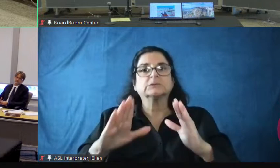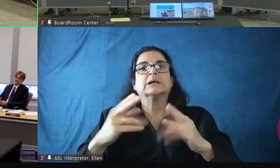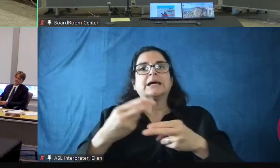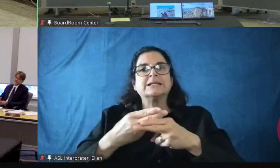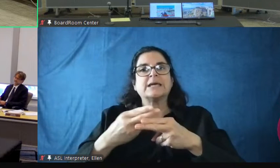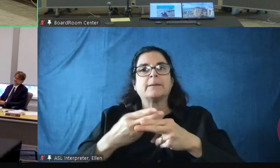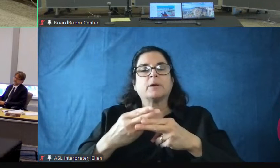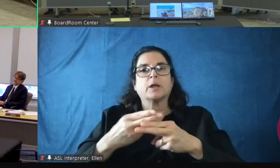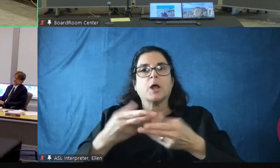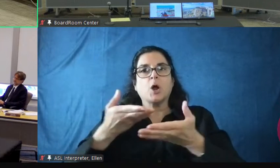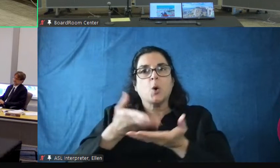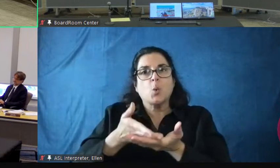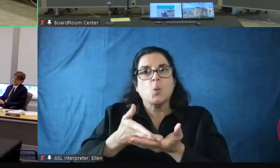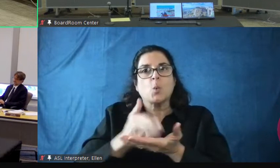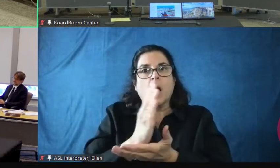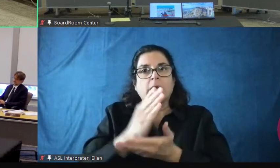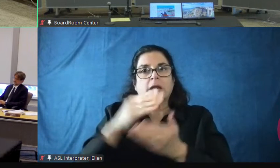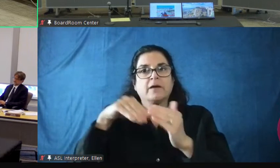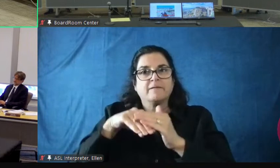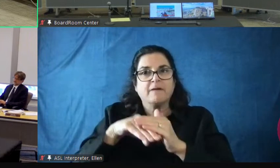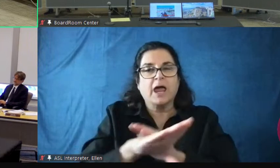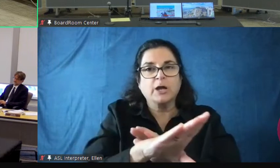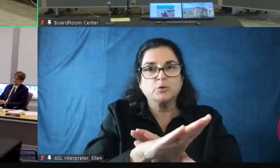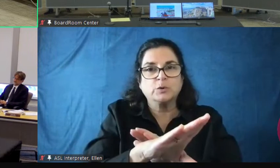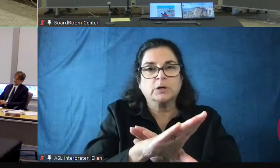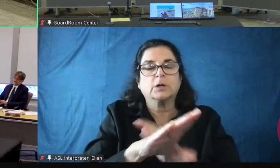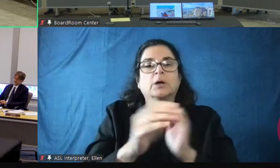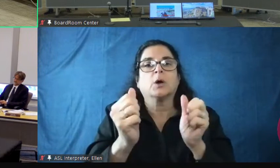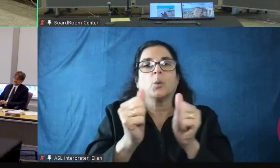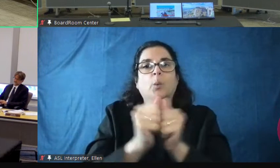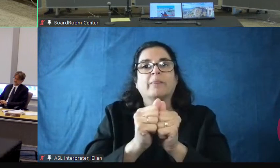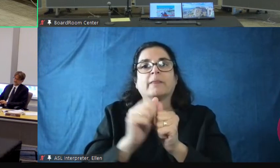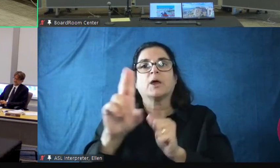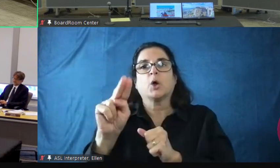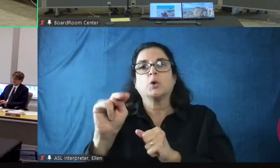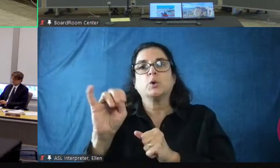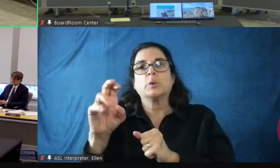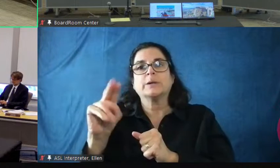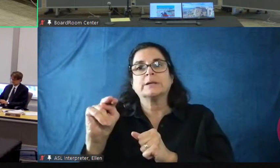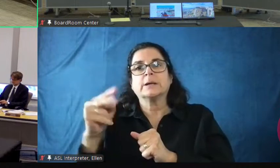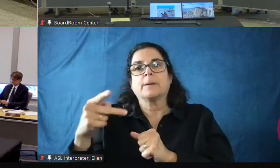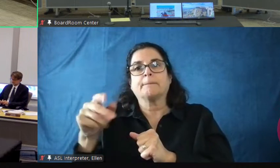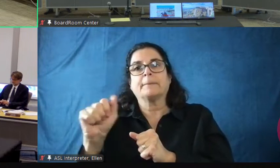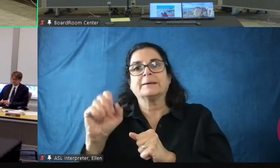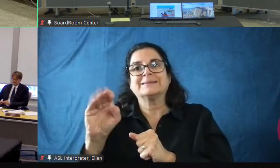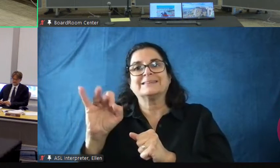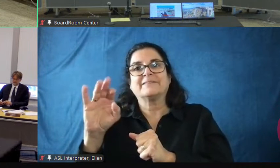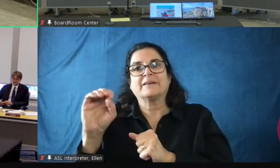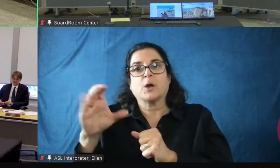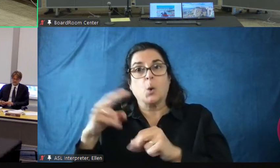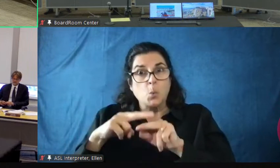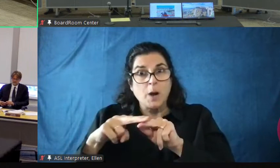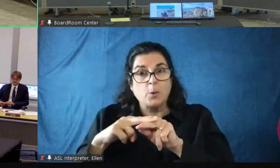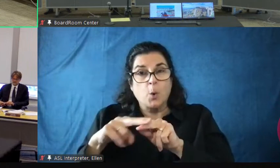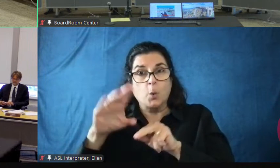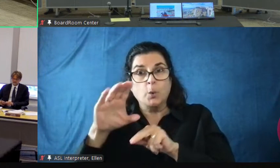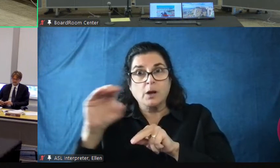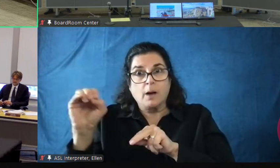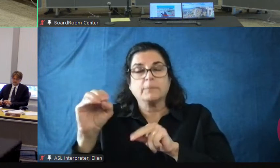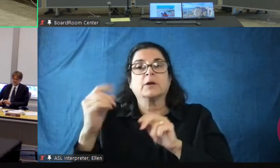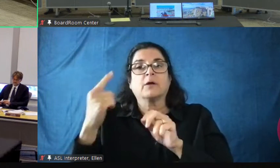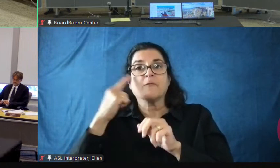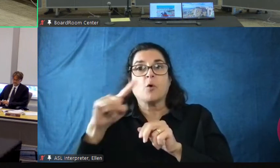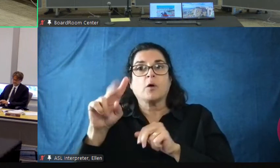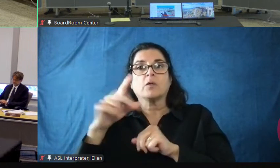entry agreement with the Union Pacific Railroad Company for the Red Line Extension Project. Committee also